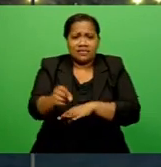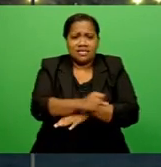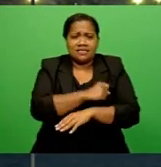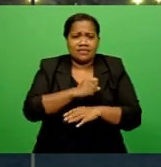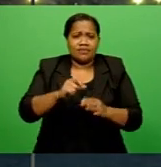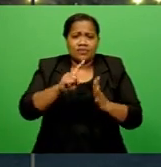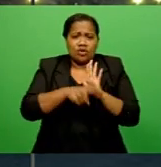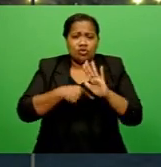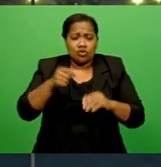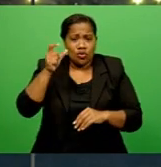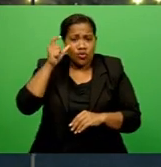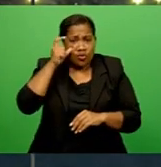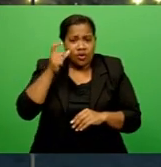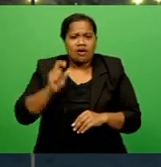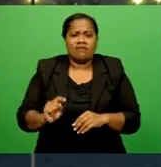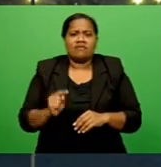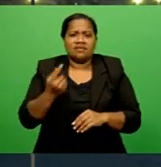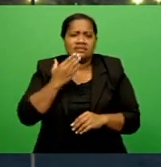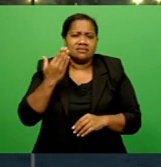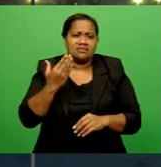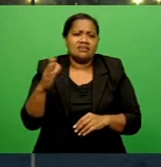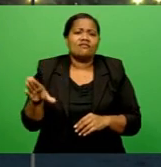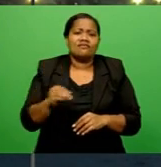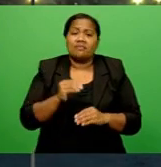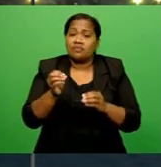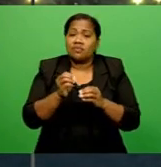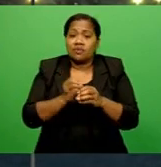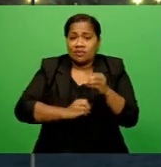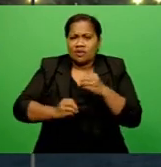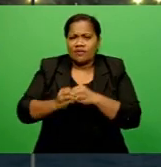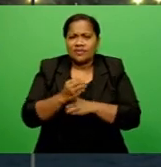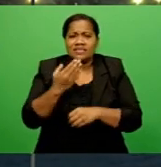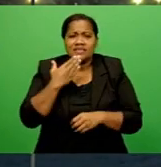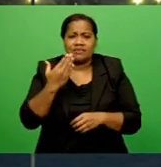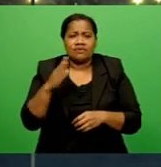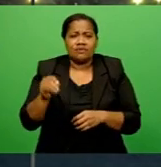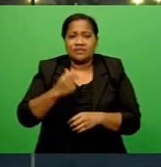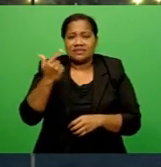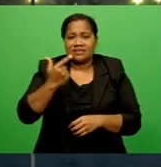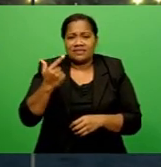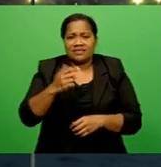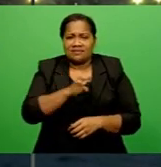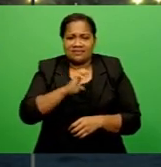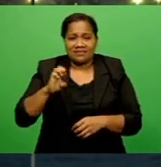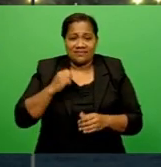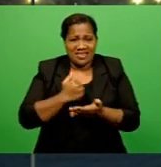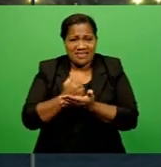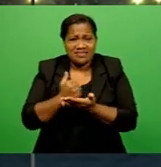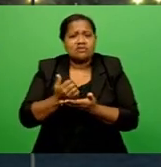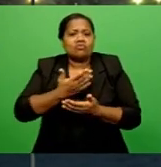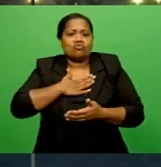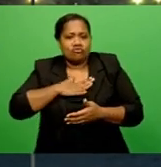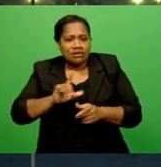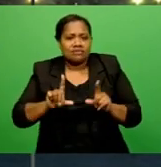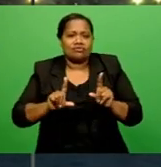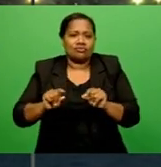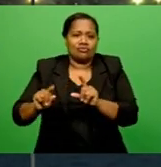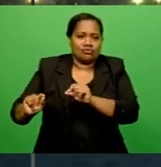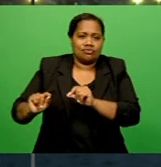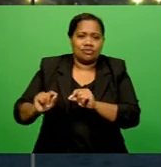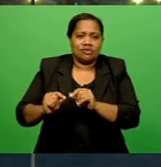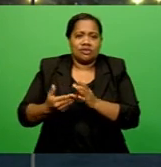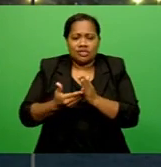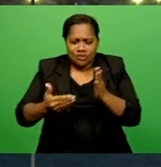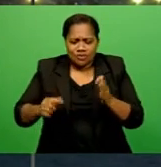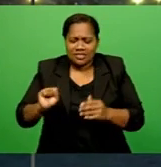made his first speech from the Oval Office, speaking of the 17 executive actions he plans to take during his first hours